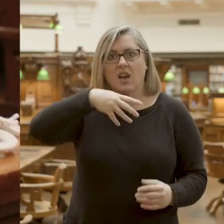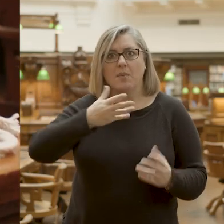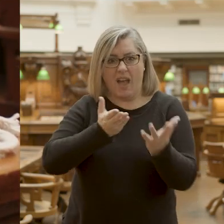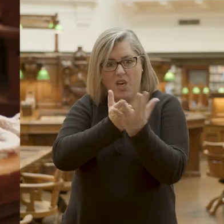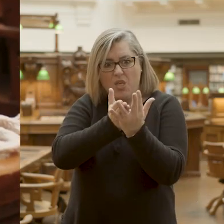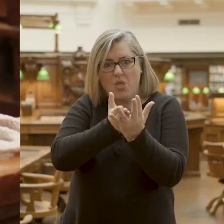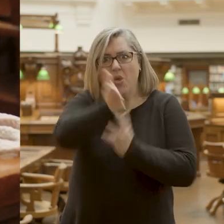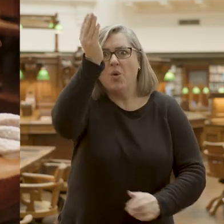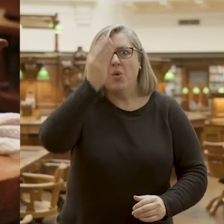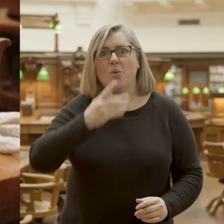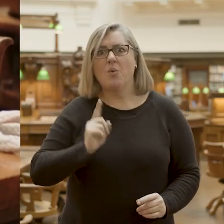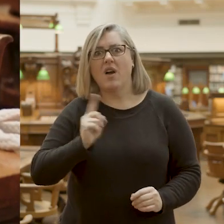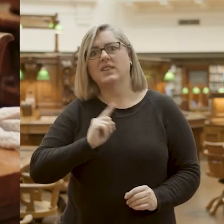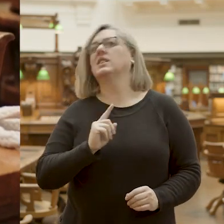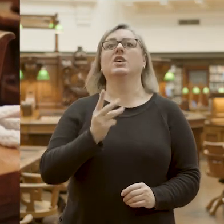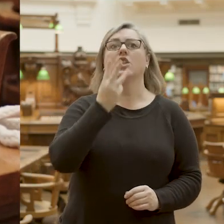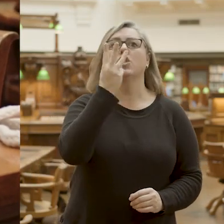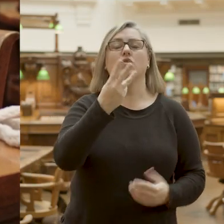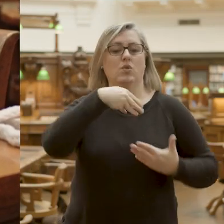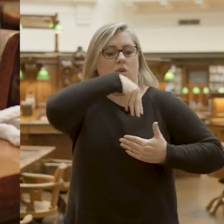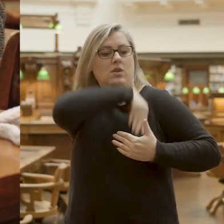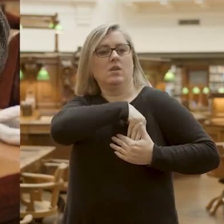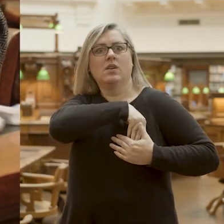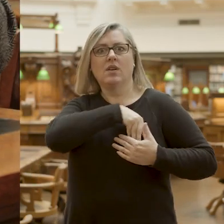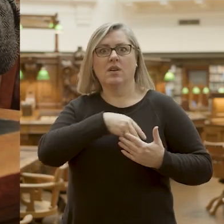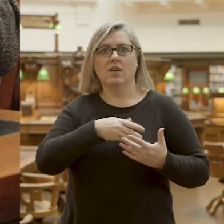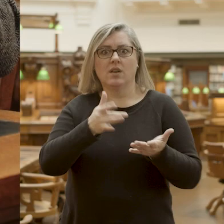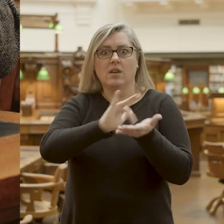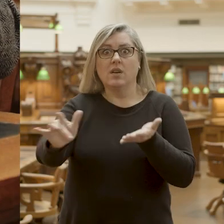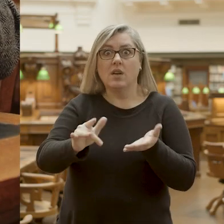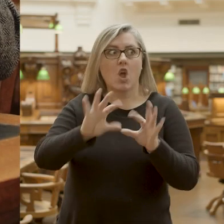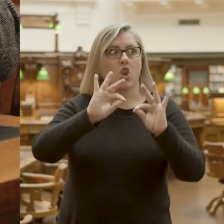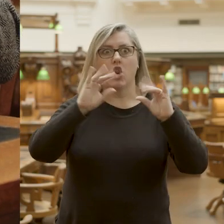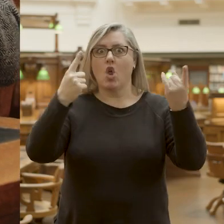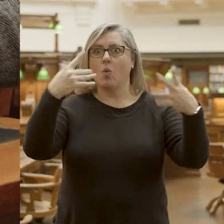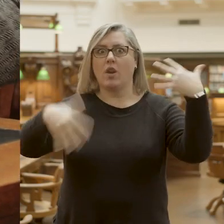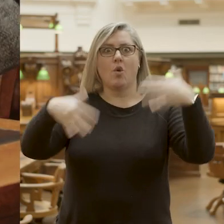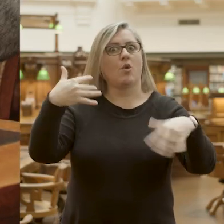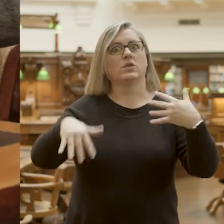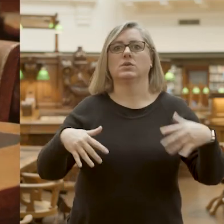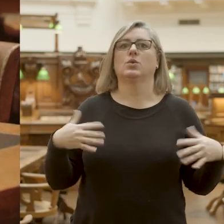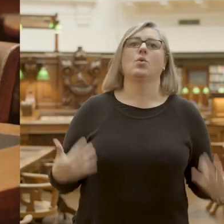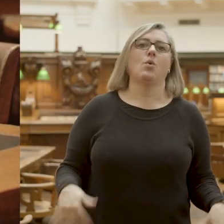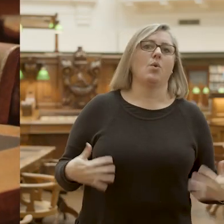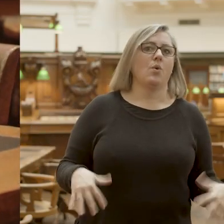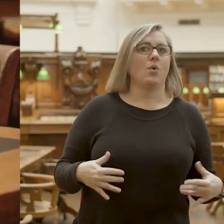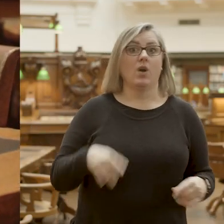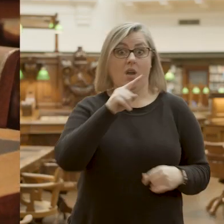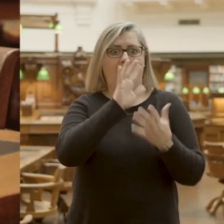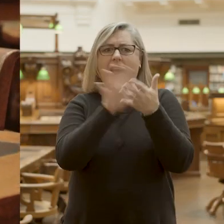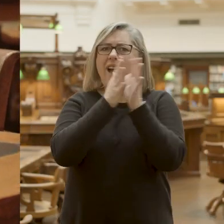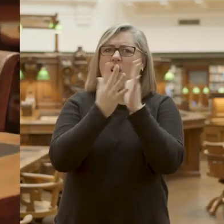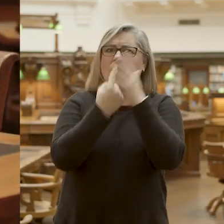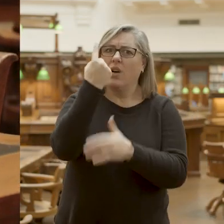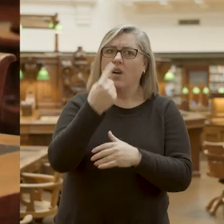all three of the pocket squares, and no one has been harmed. So how is this